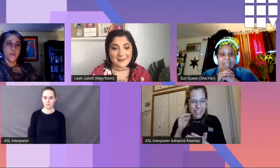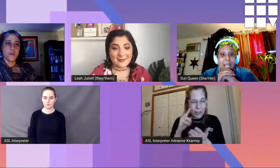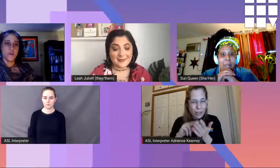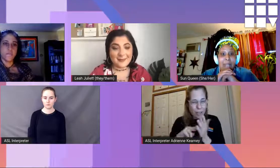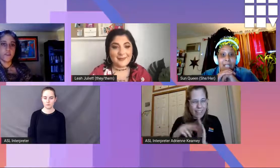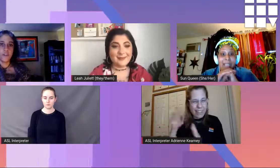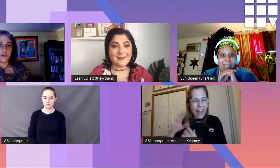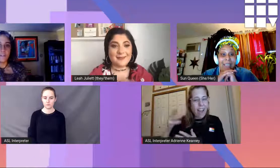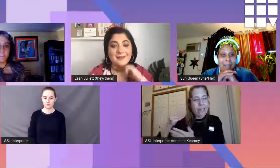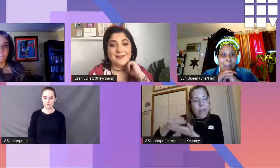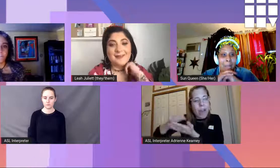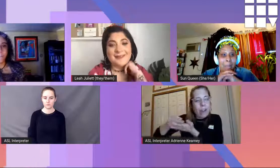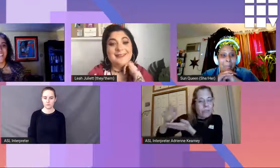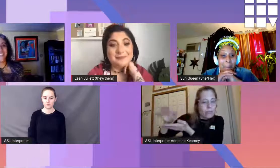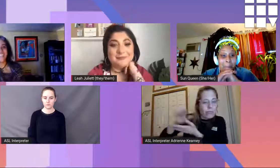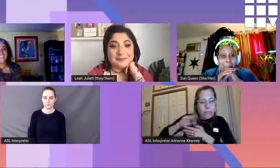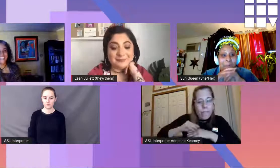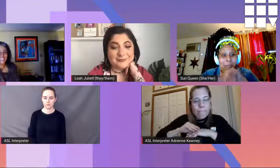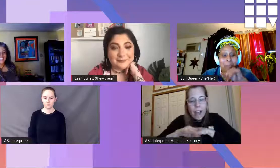And I it's work complex.